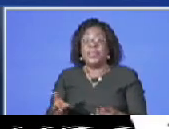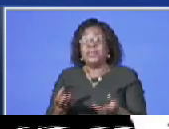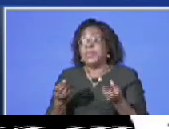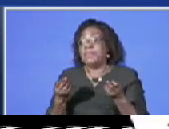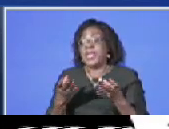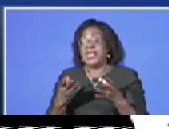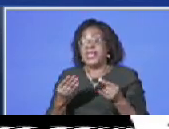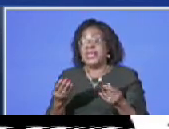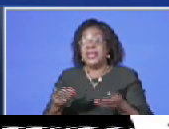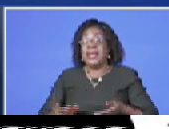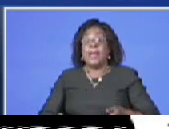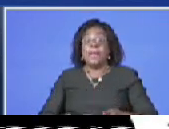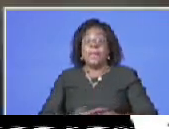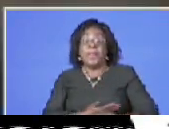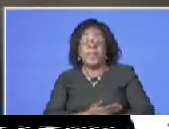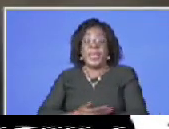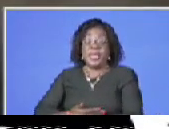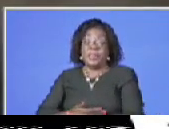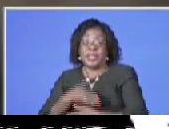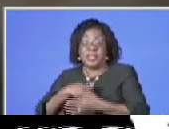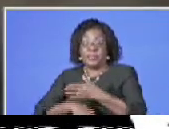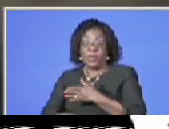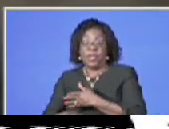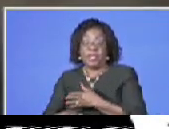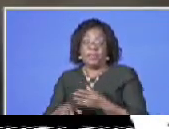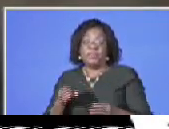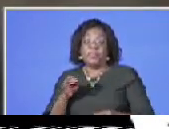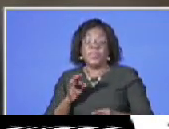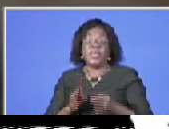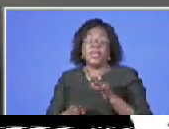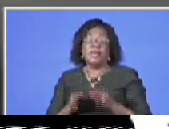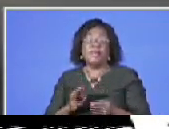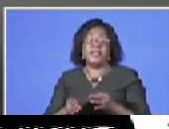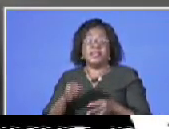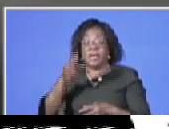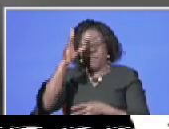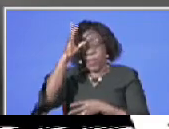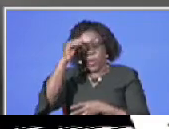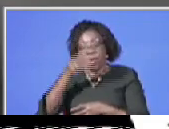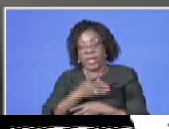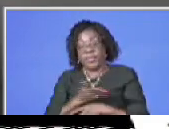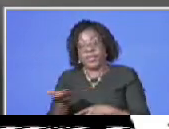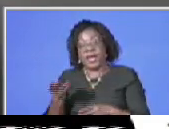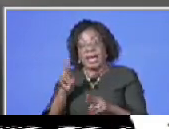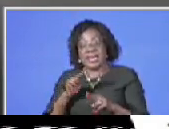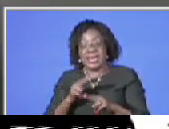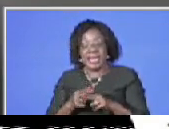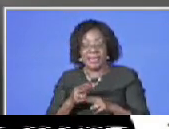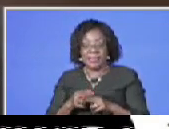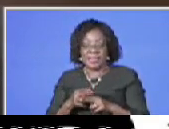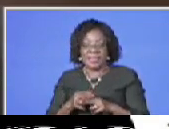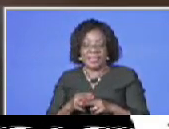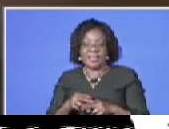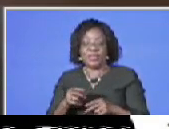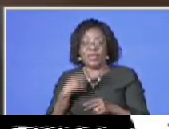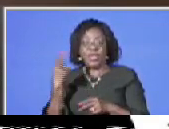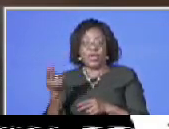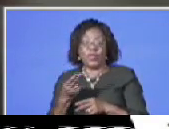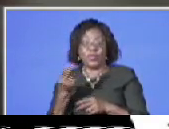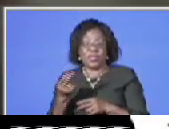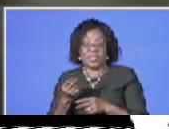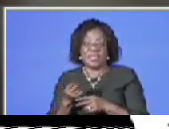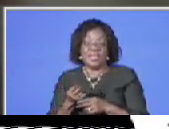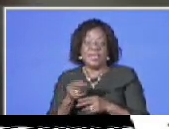wards may peak. If it's a boy, try COVID. COVID Bryant is also up there. A girl, consider